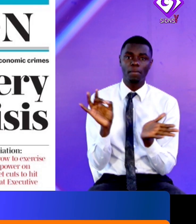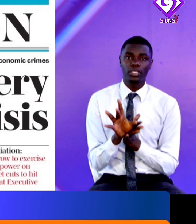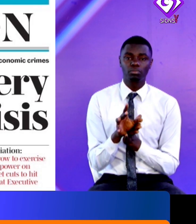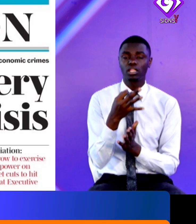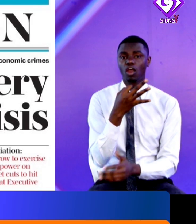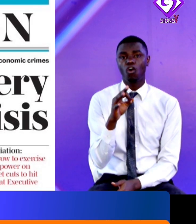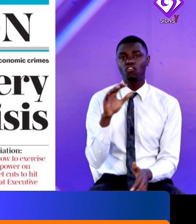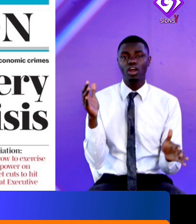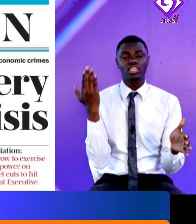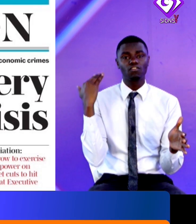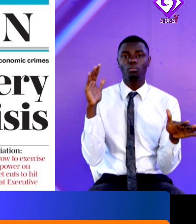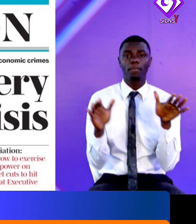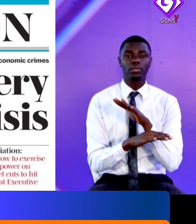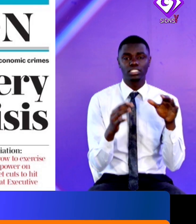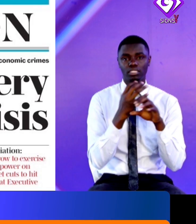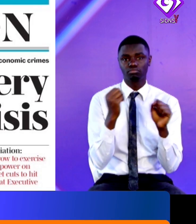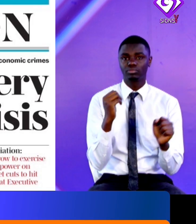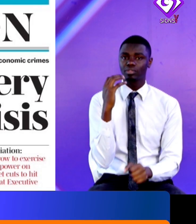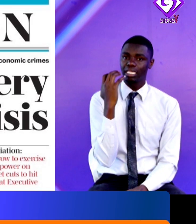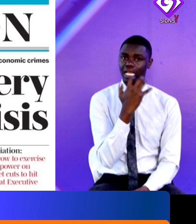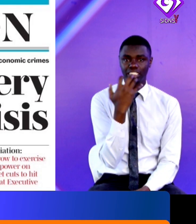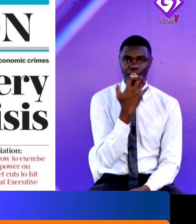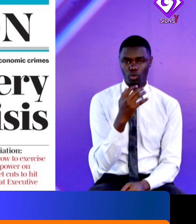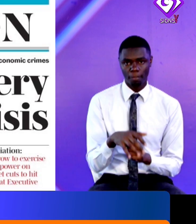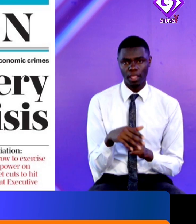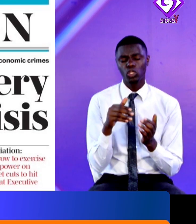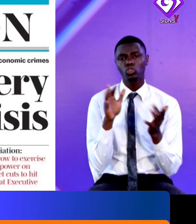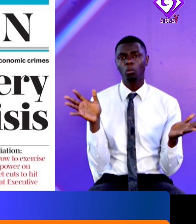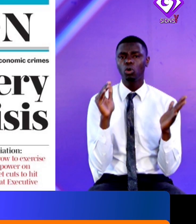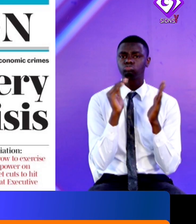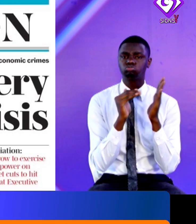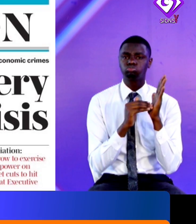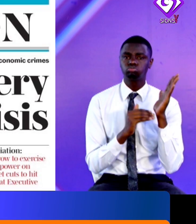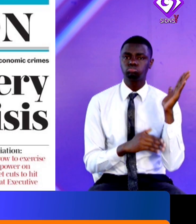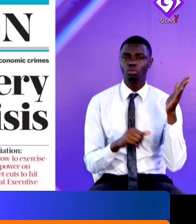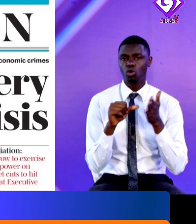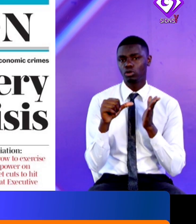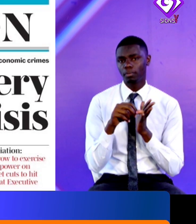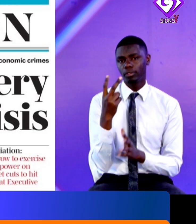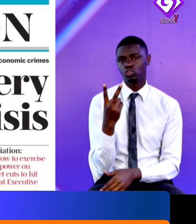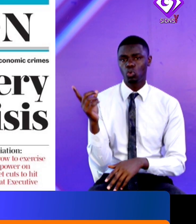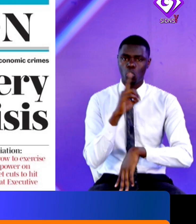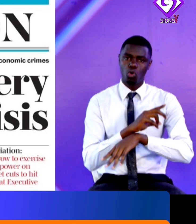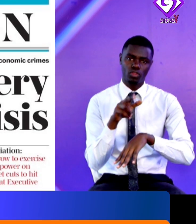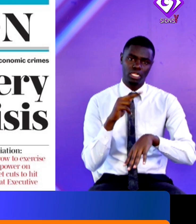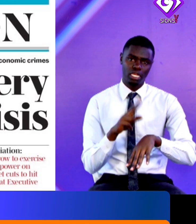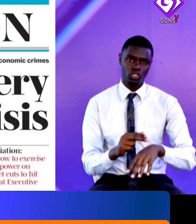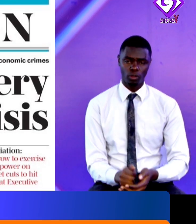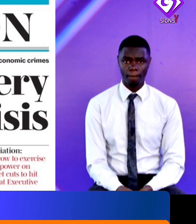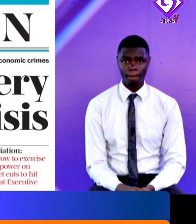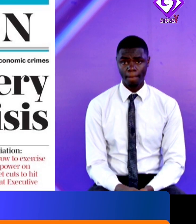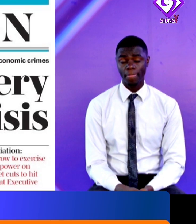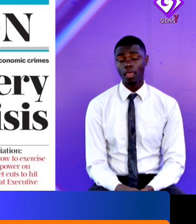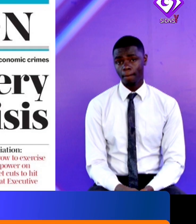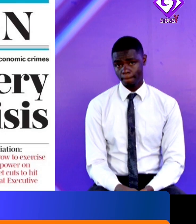of then Deputy President Rigathi Gachagua. You can get more on that on page 2 of the Daily Nation. Now,